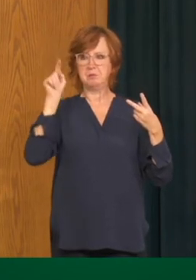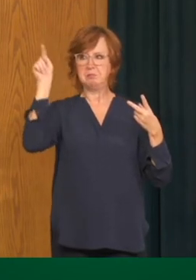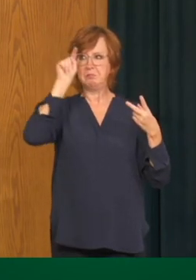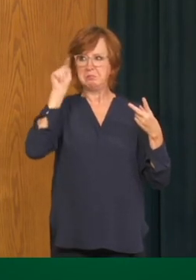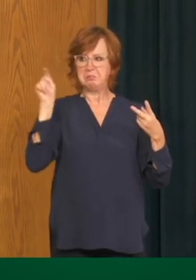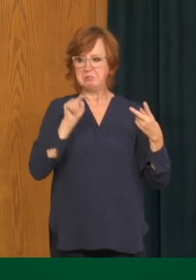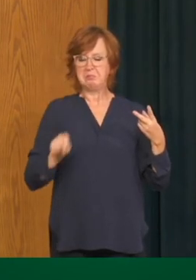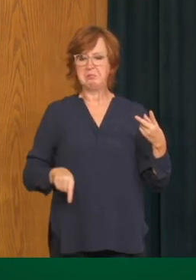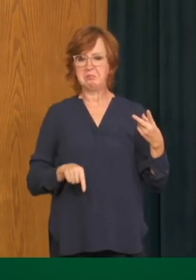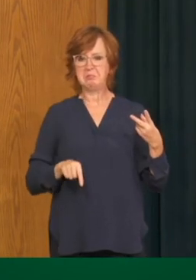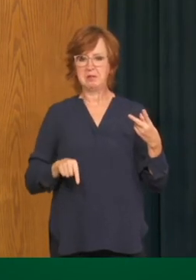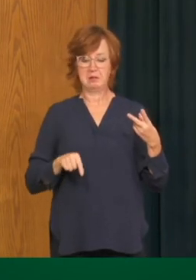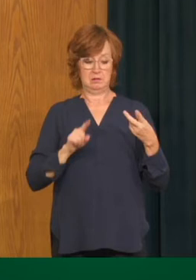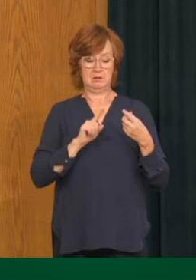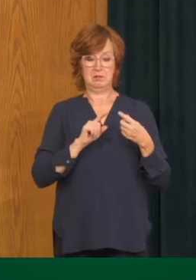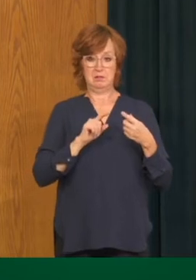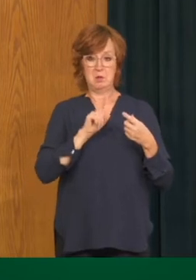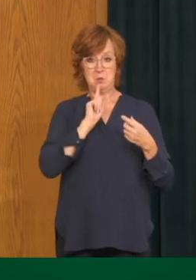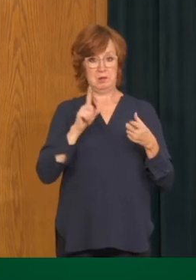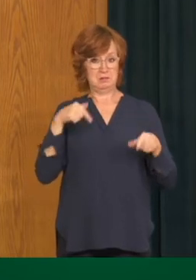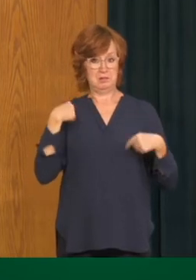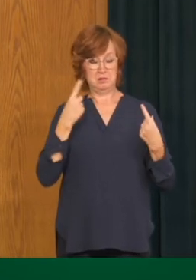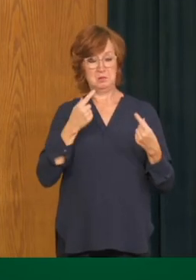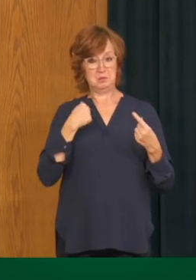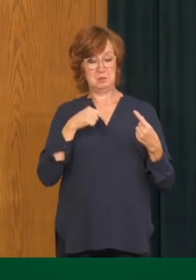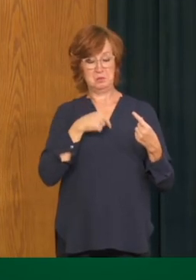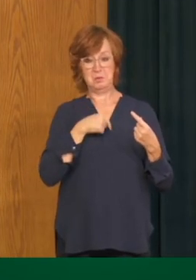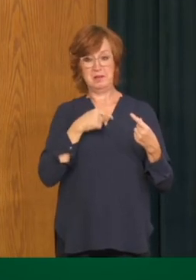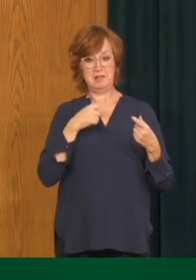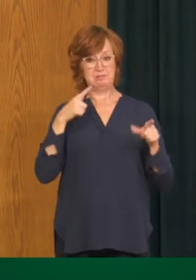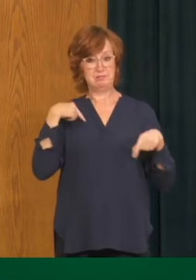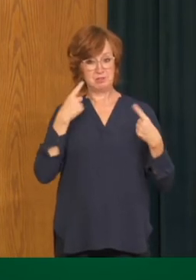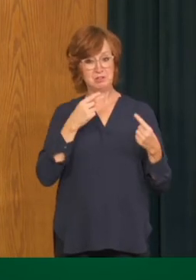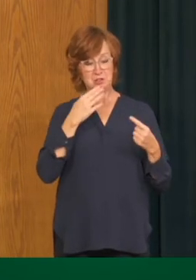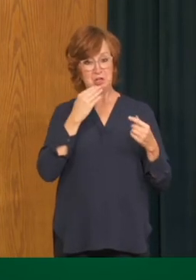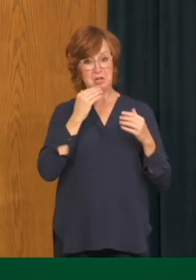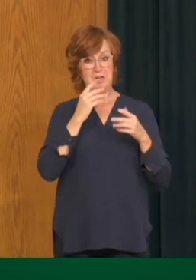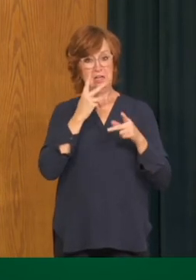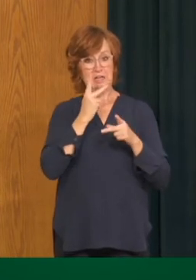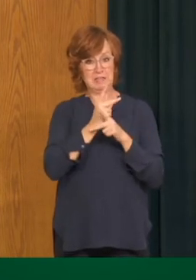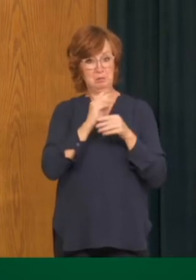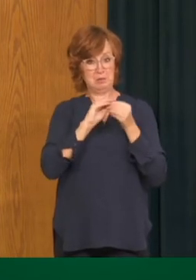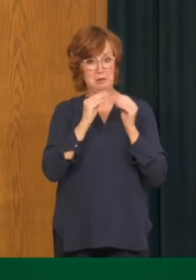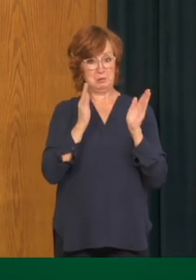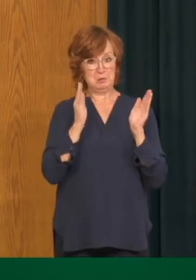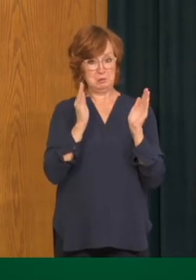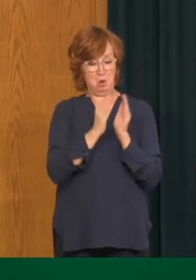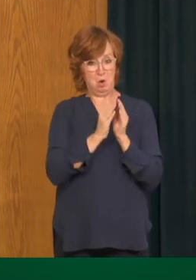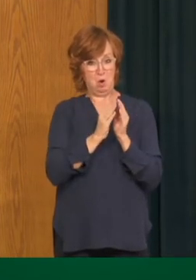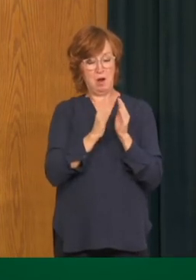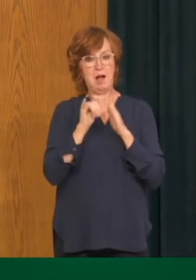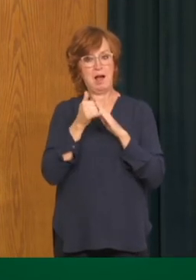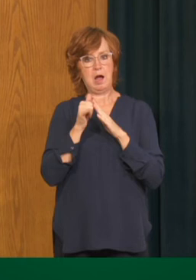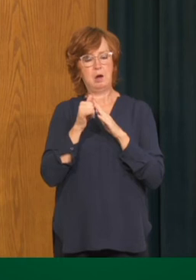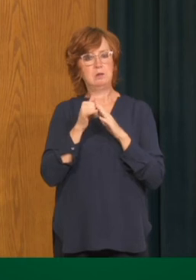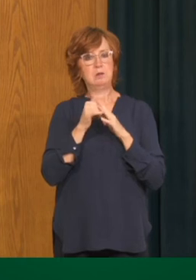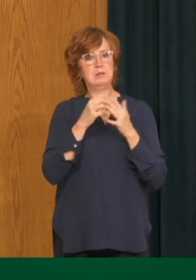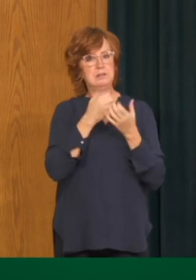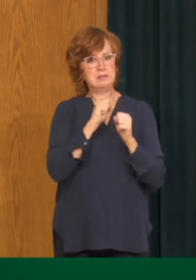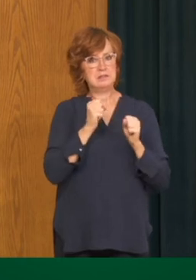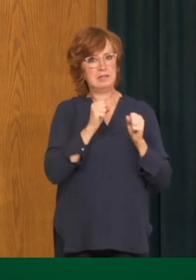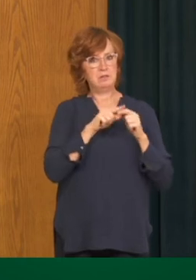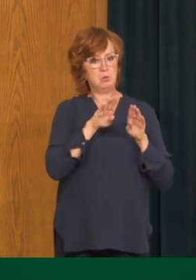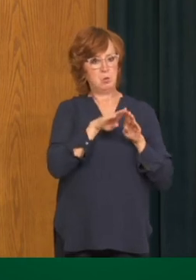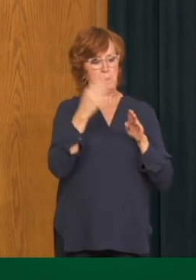while we safely reopened our retail sector, even while we've safely now have reopened our healthcare sector. We have safely opened